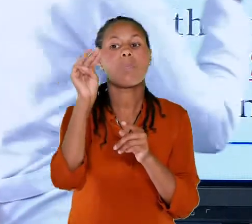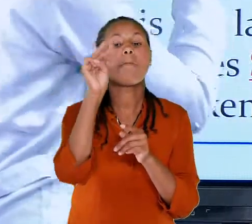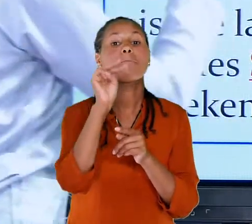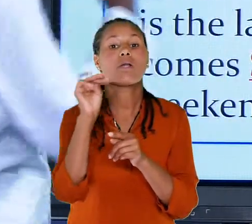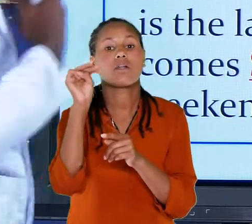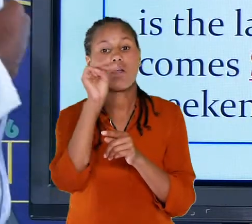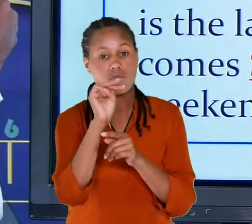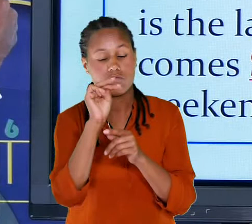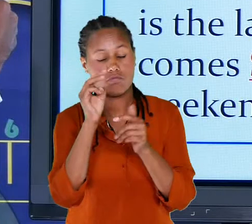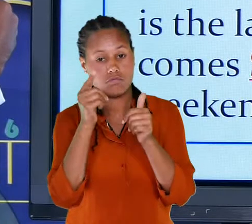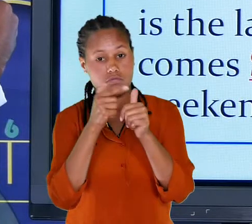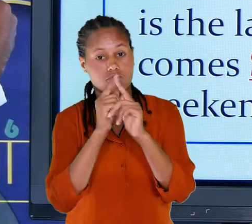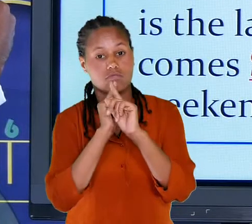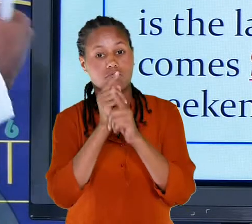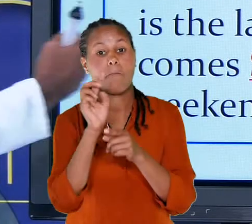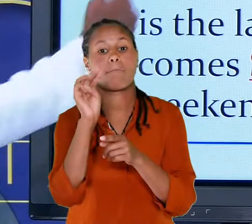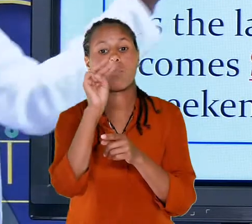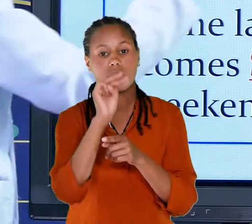the week.